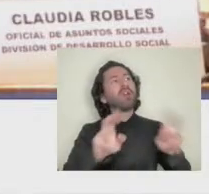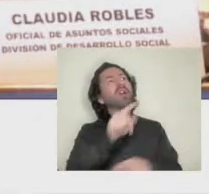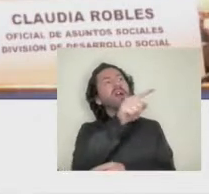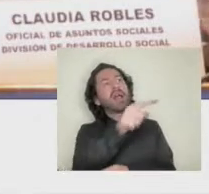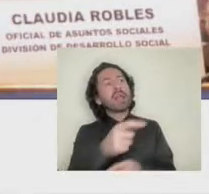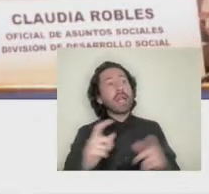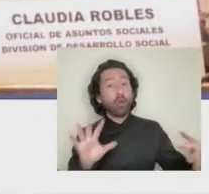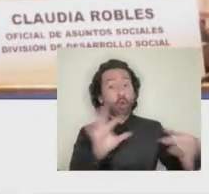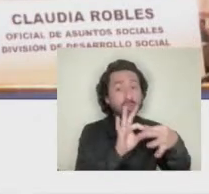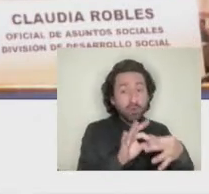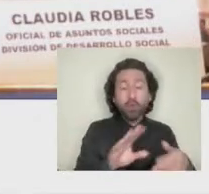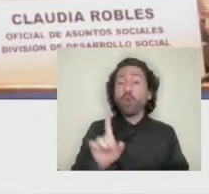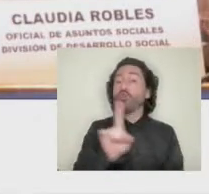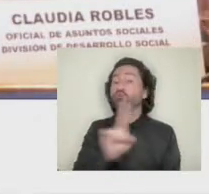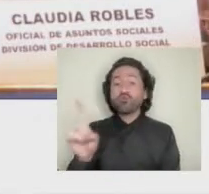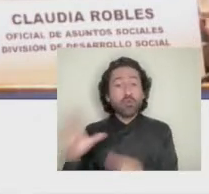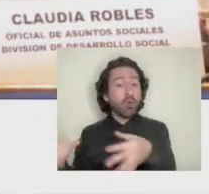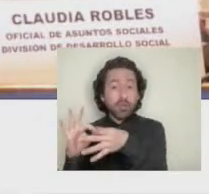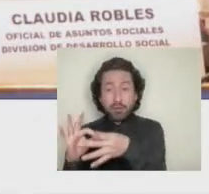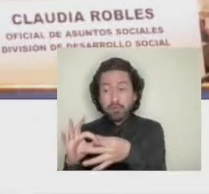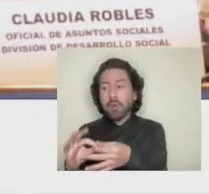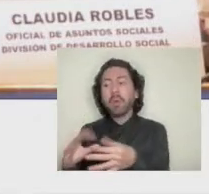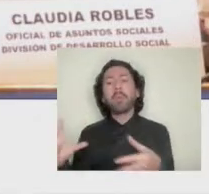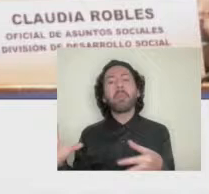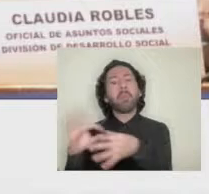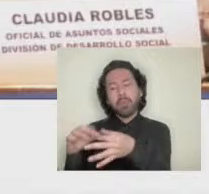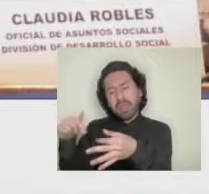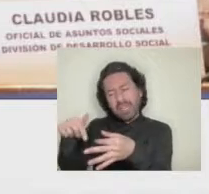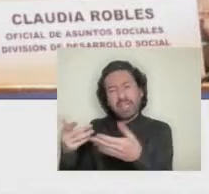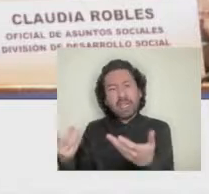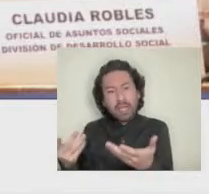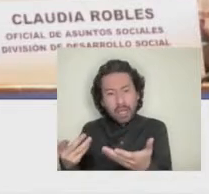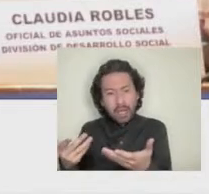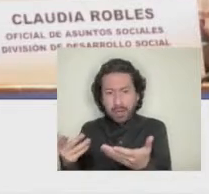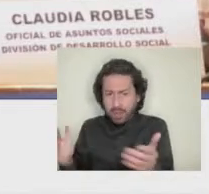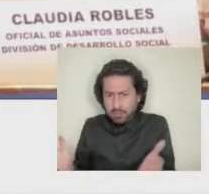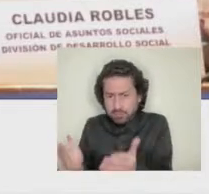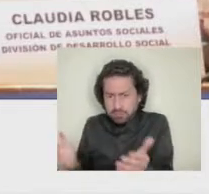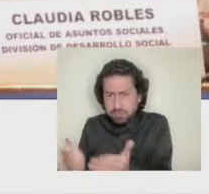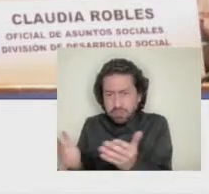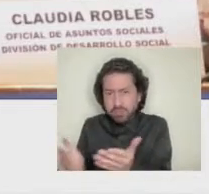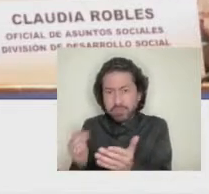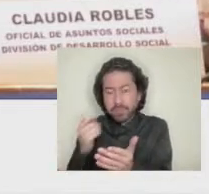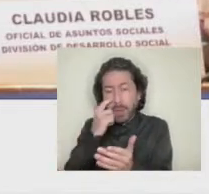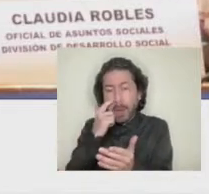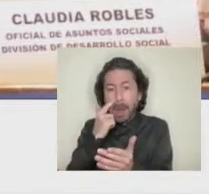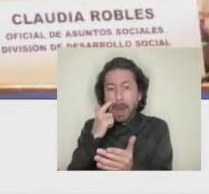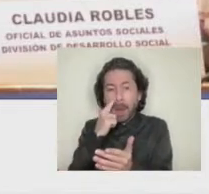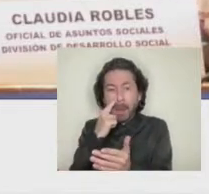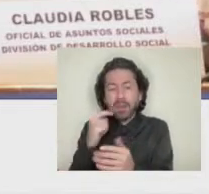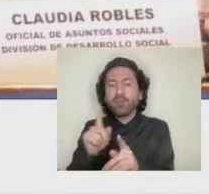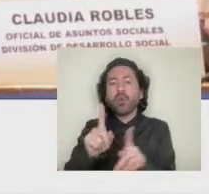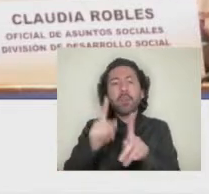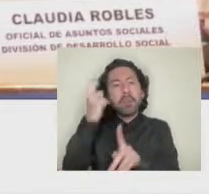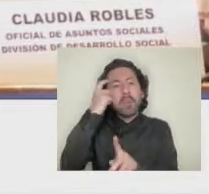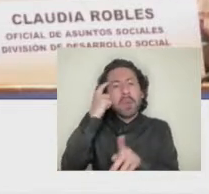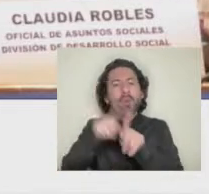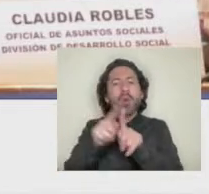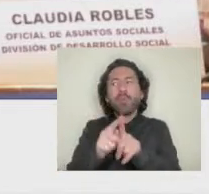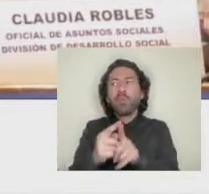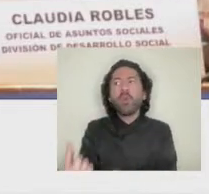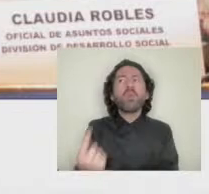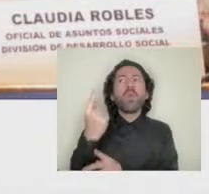redouble efforts in contributory and non-contributory, and the link expanding and overcoming an